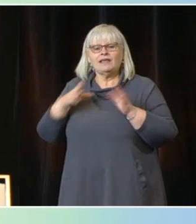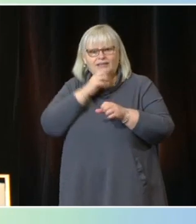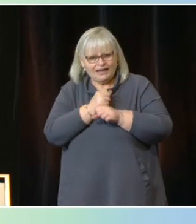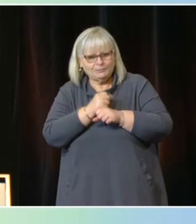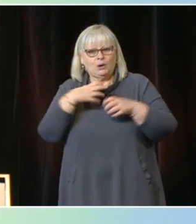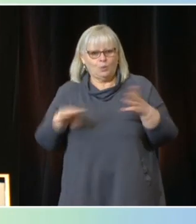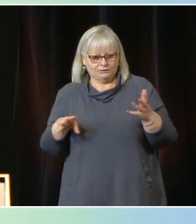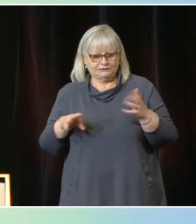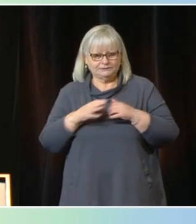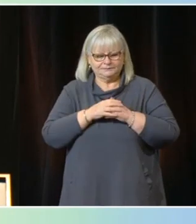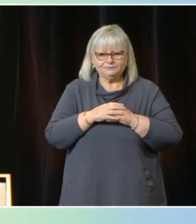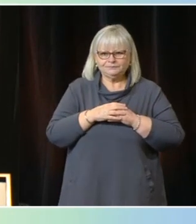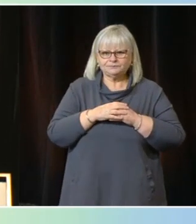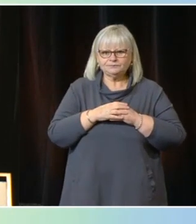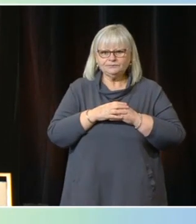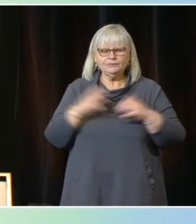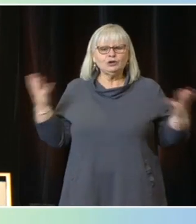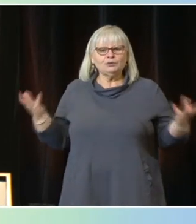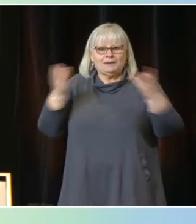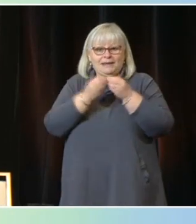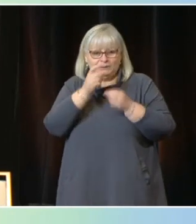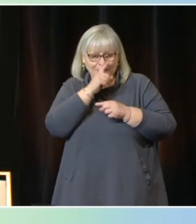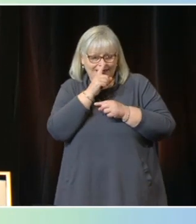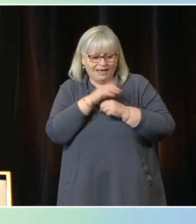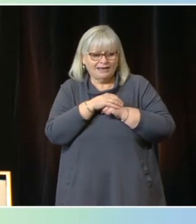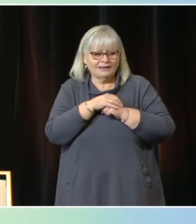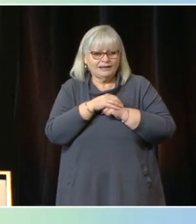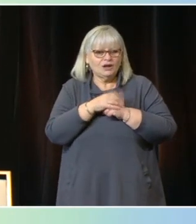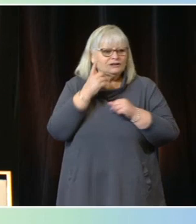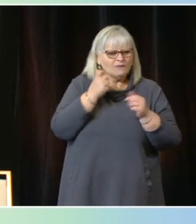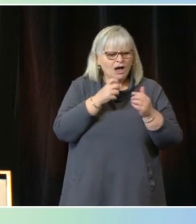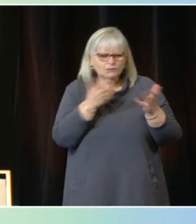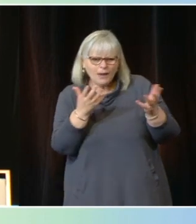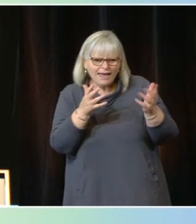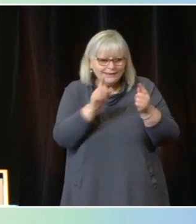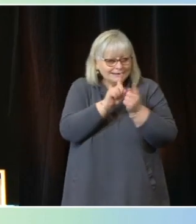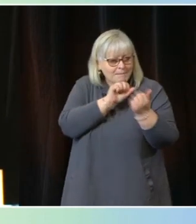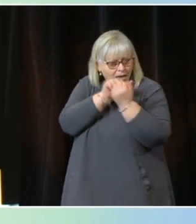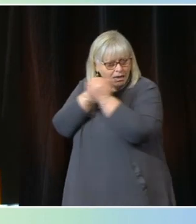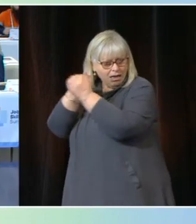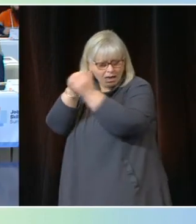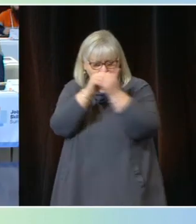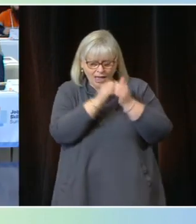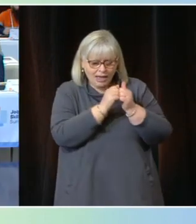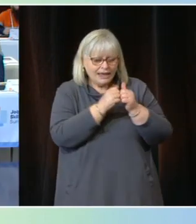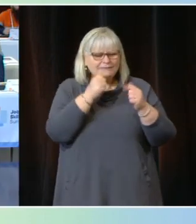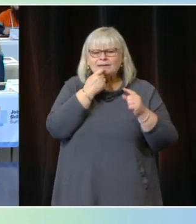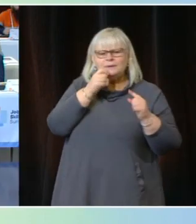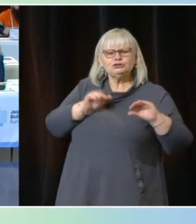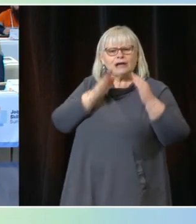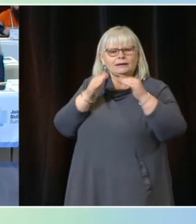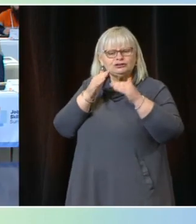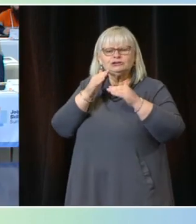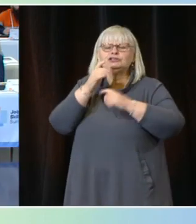is all about bringing people together finding common ground turning challenge into opportunity